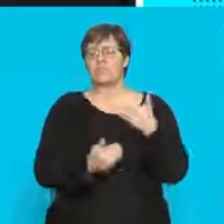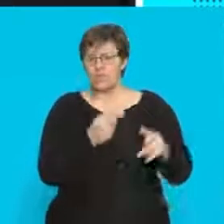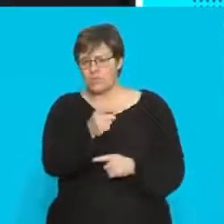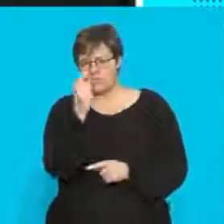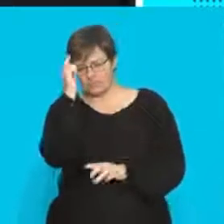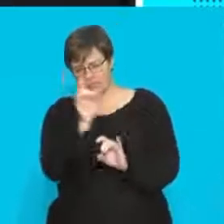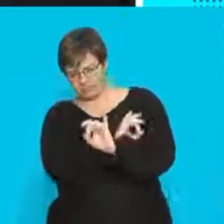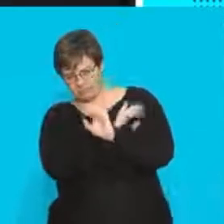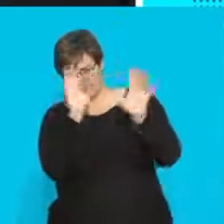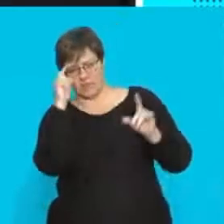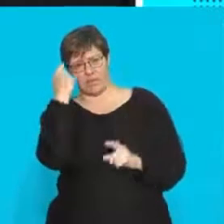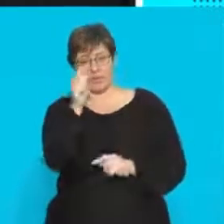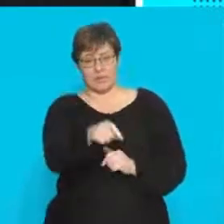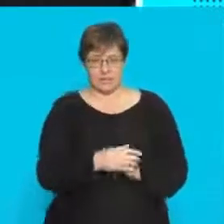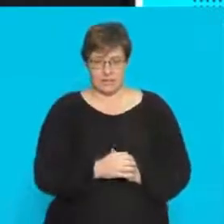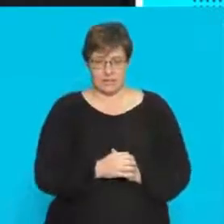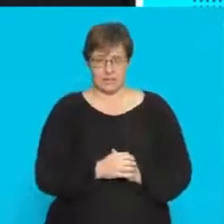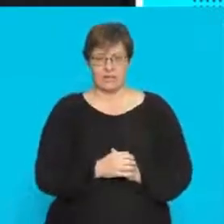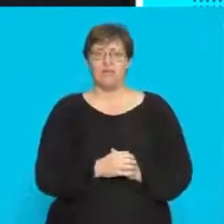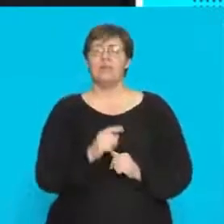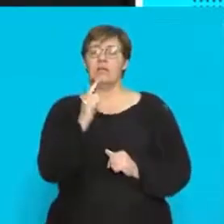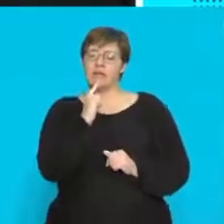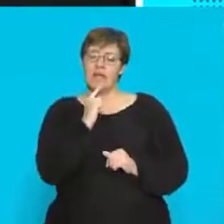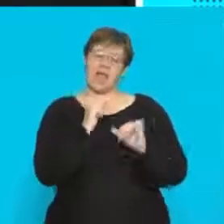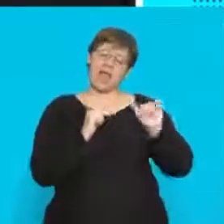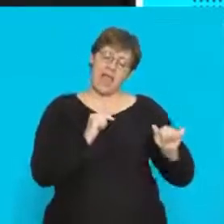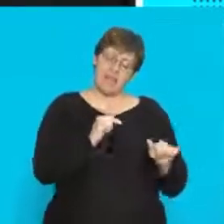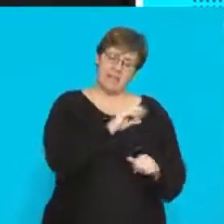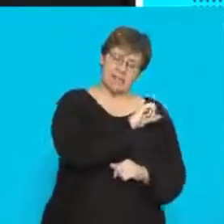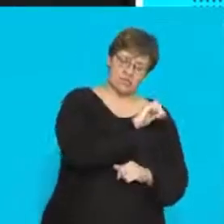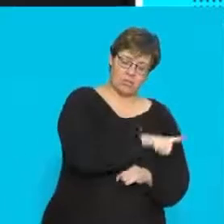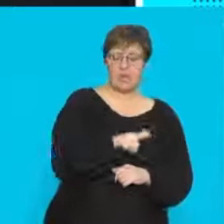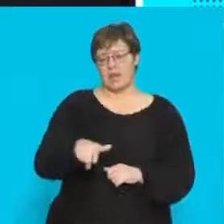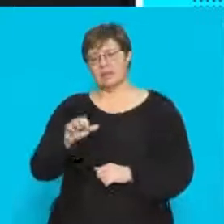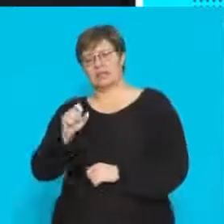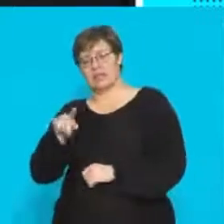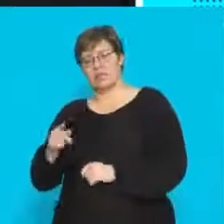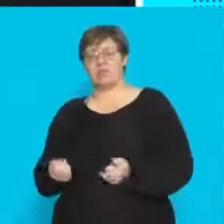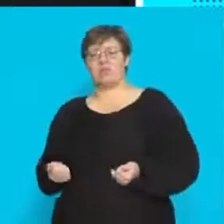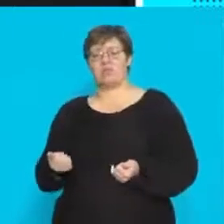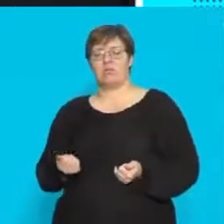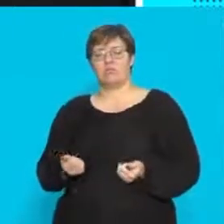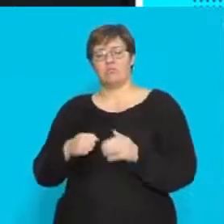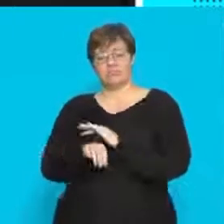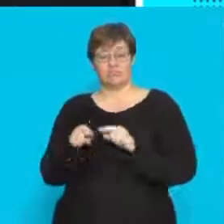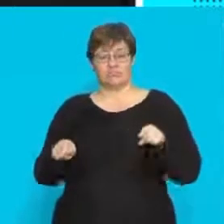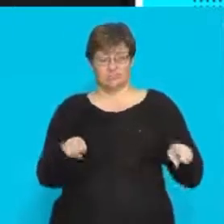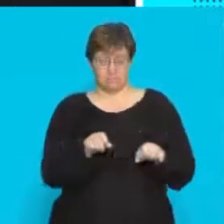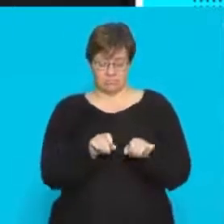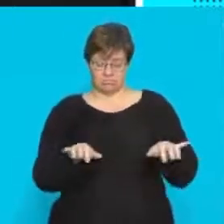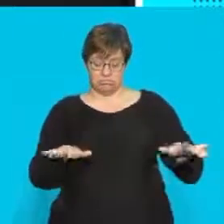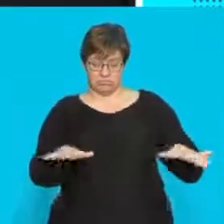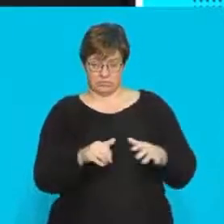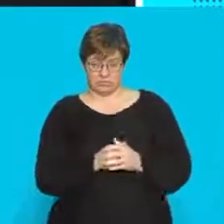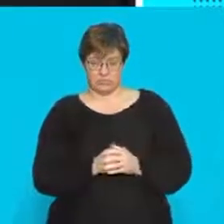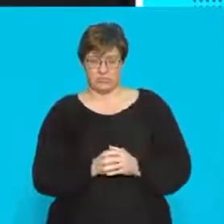the process I want you to think about today when we're looking at asexual versus sexual reproduction.